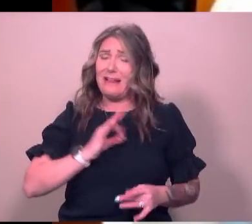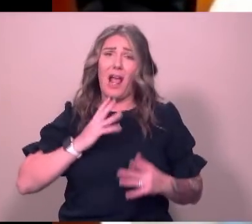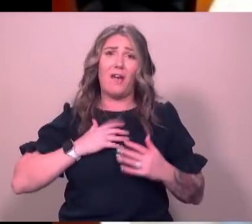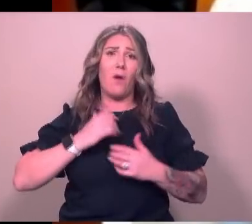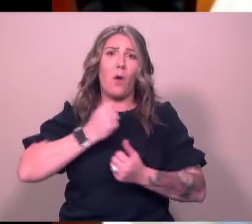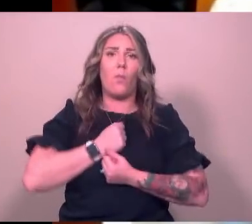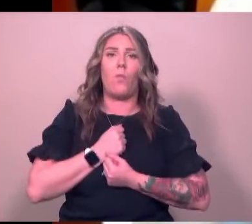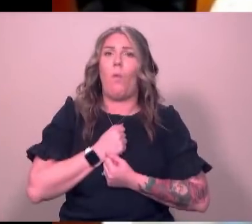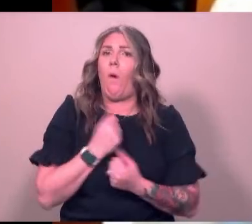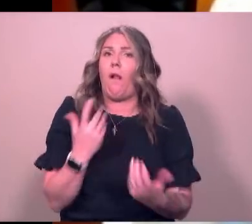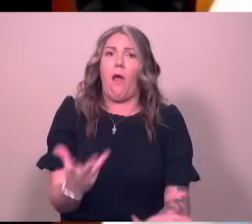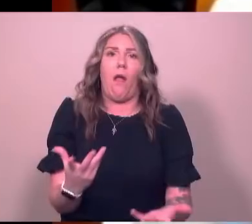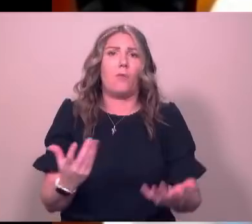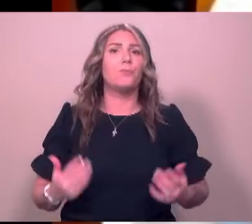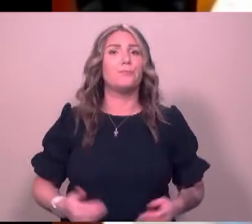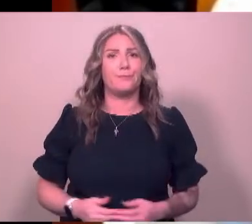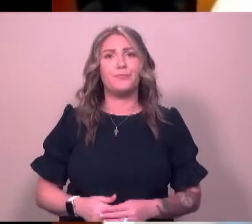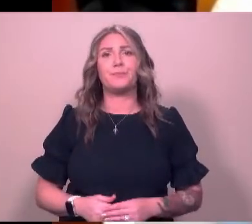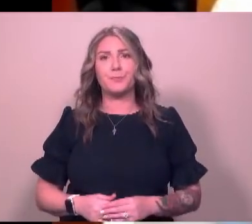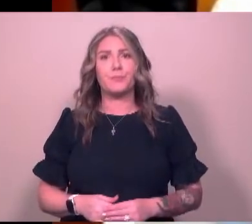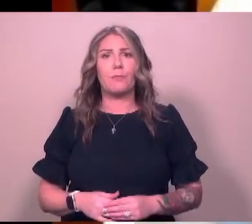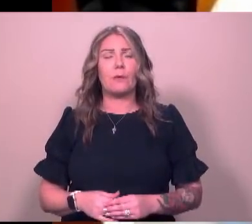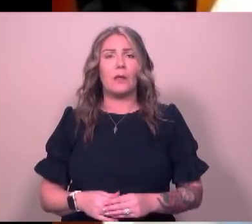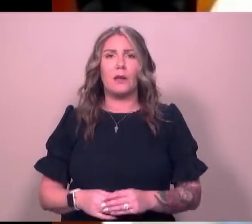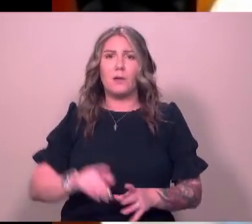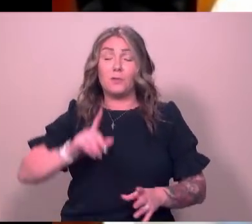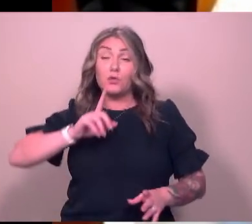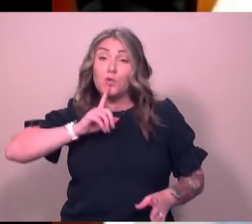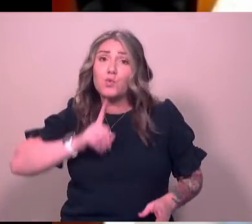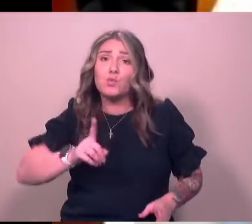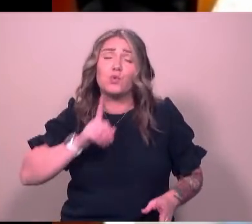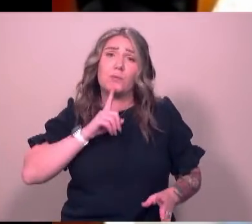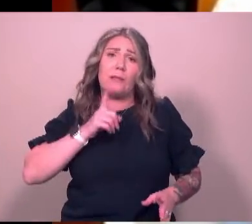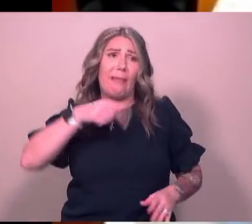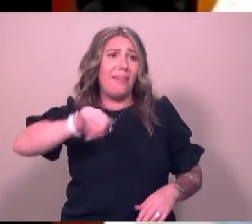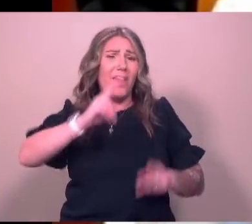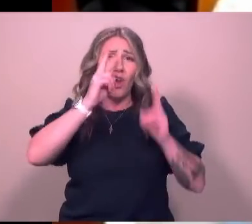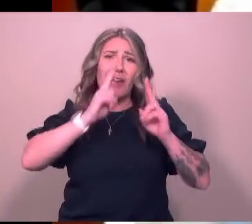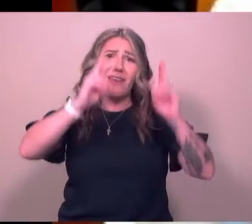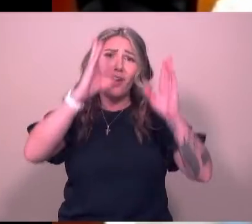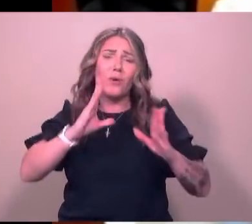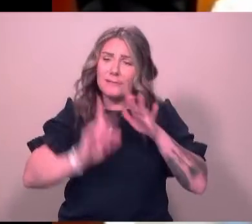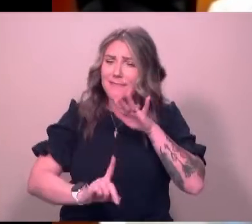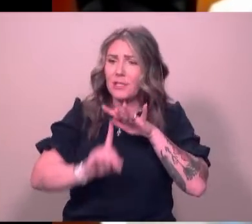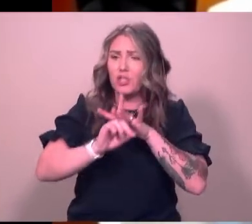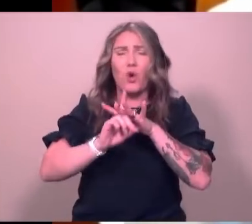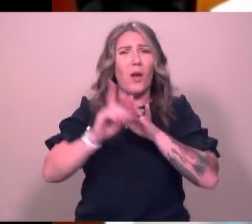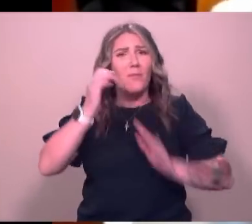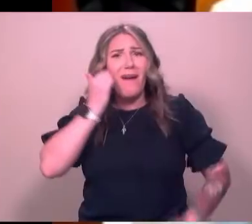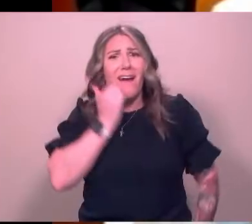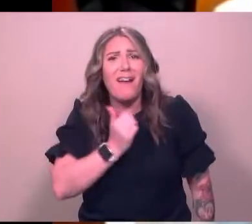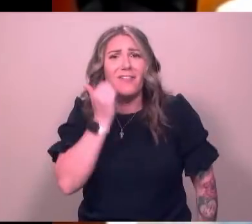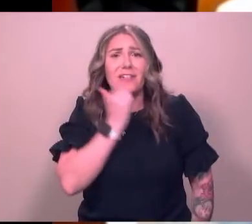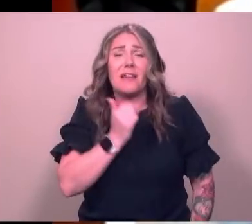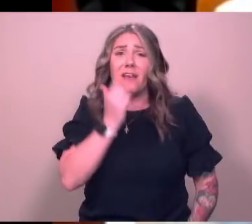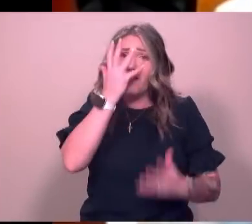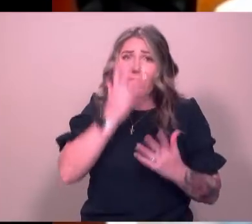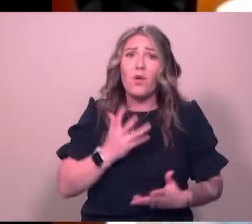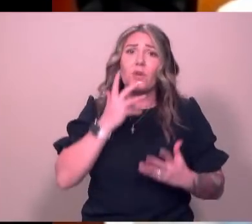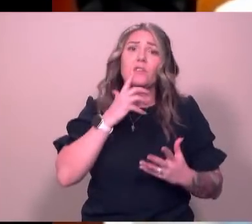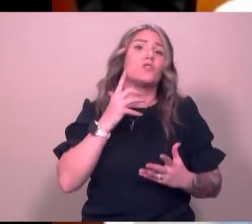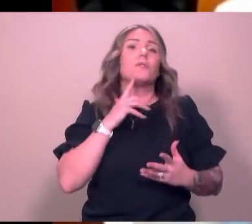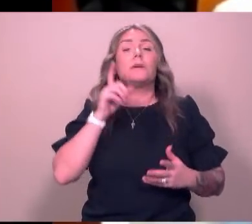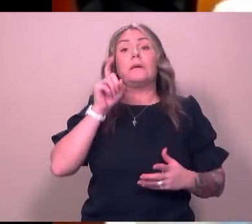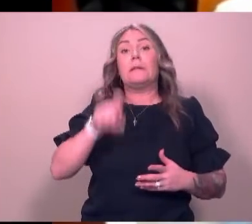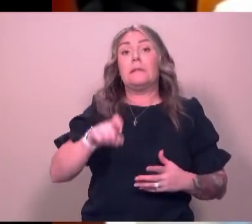out. They're absolutely, truly heroes. They show up day in, day out. Unfortunately, you have the call